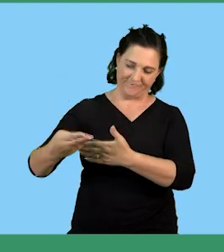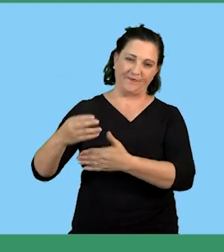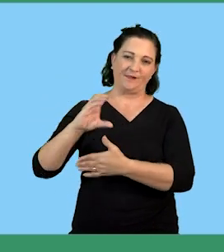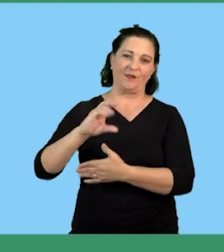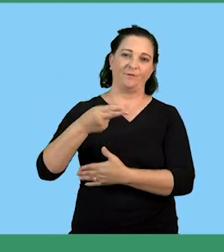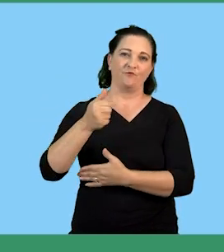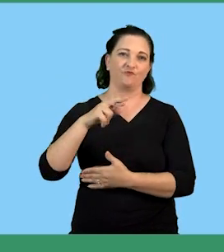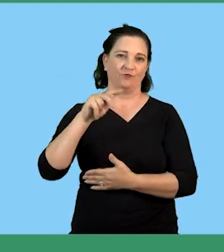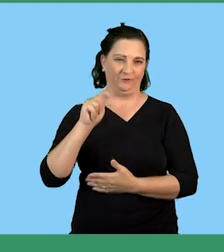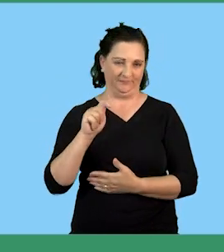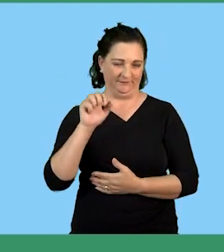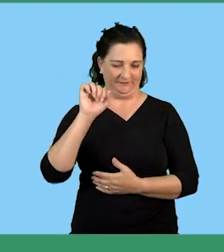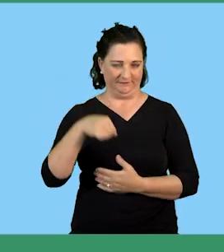flip.